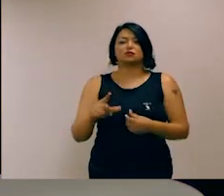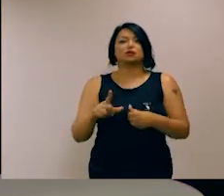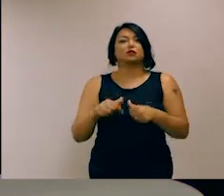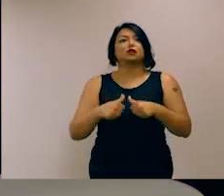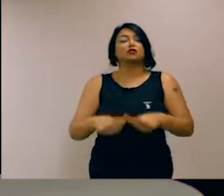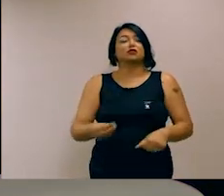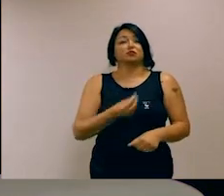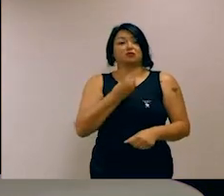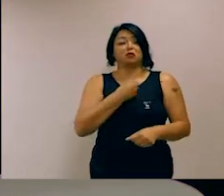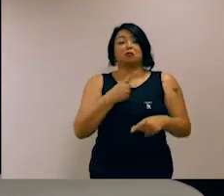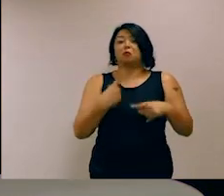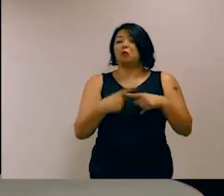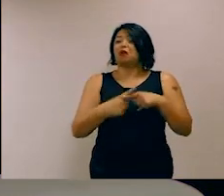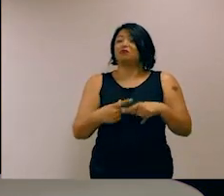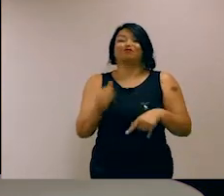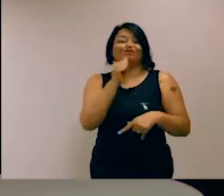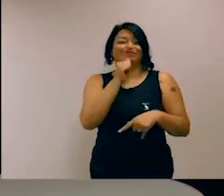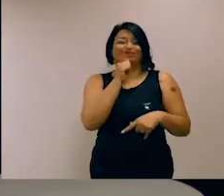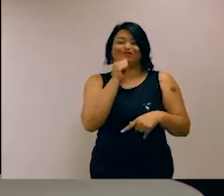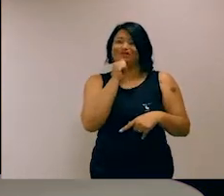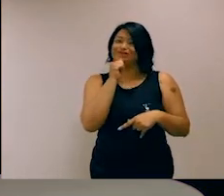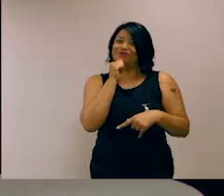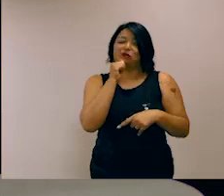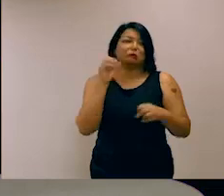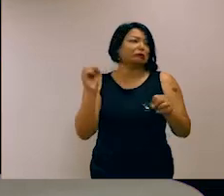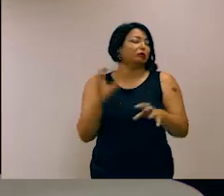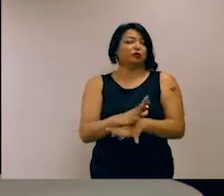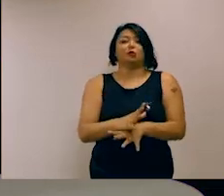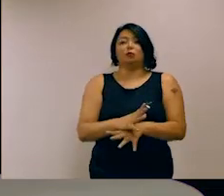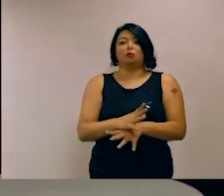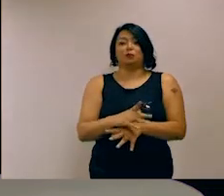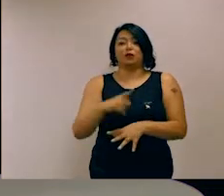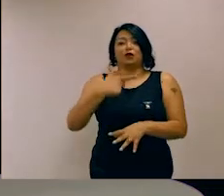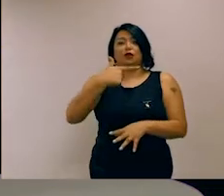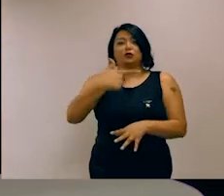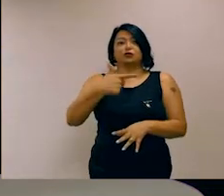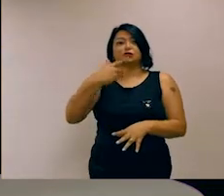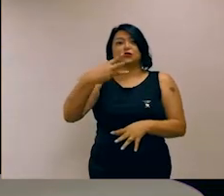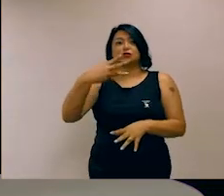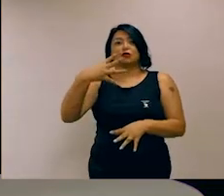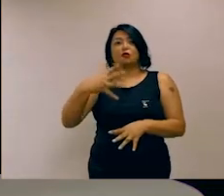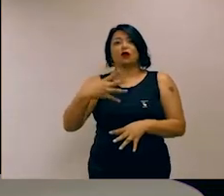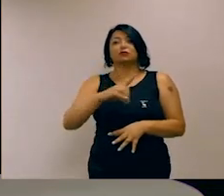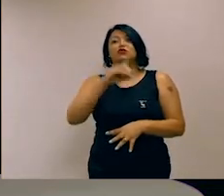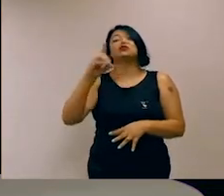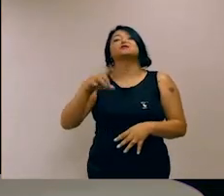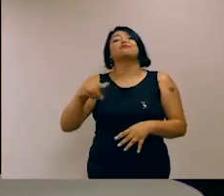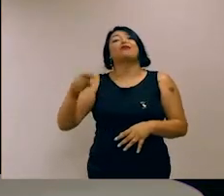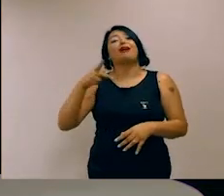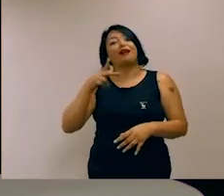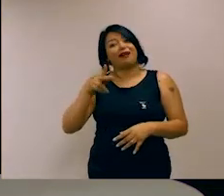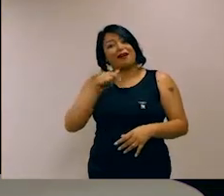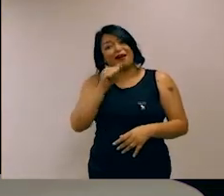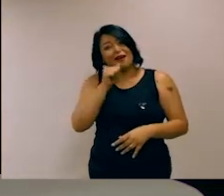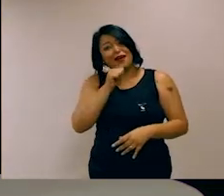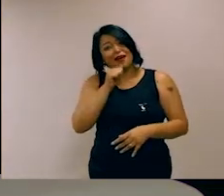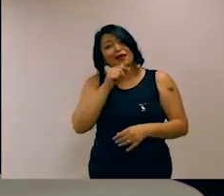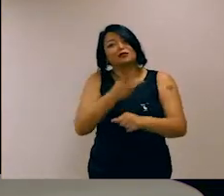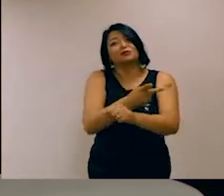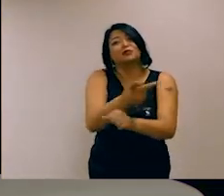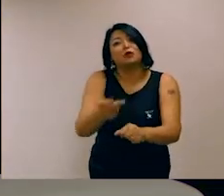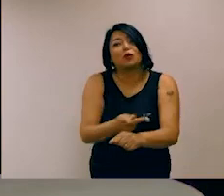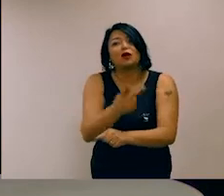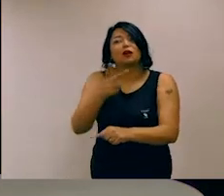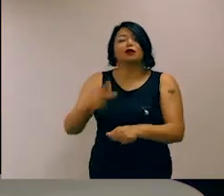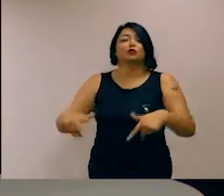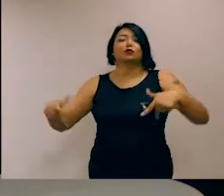are going through, because the tragedy hasn't ended yet. This is the 134th